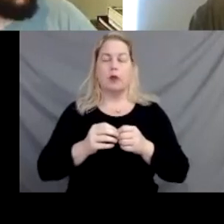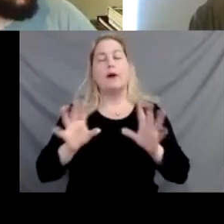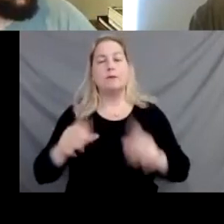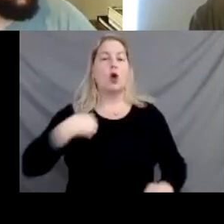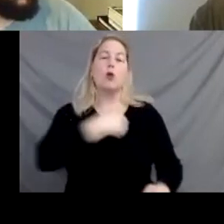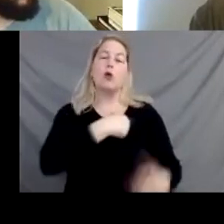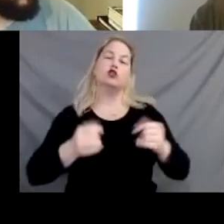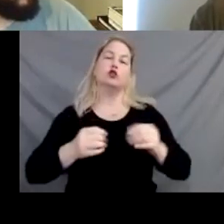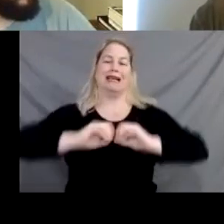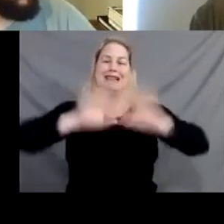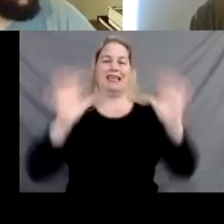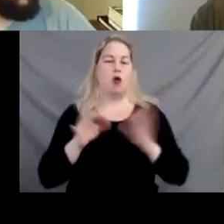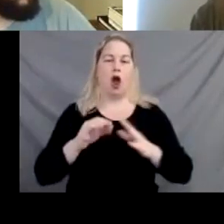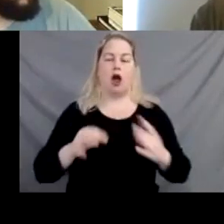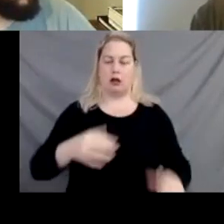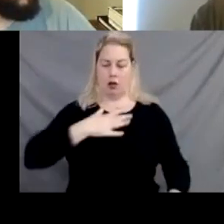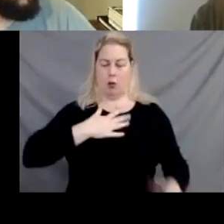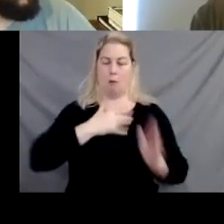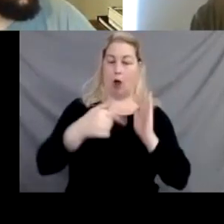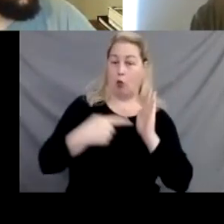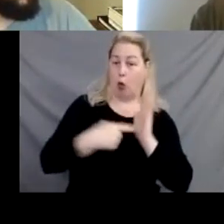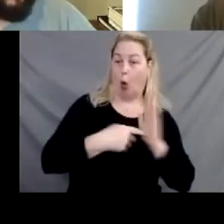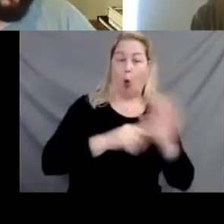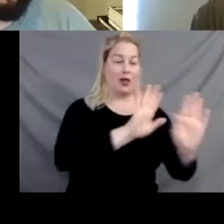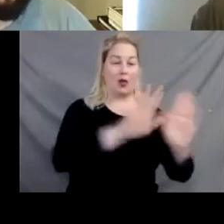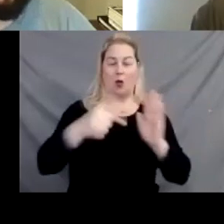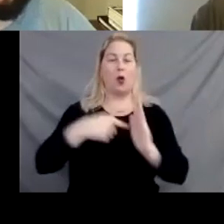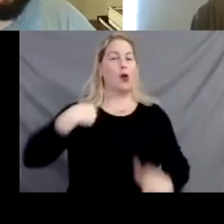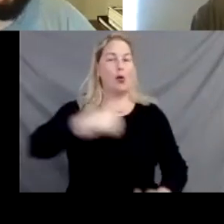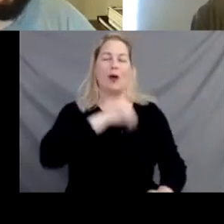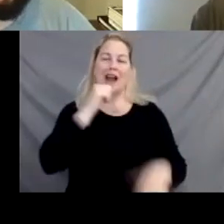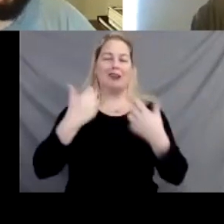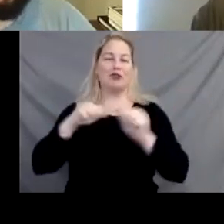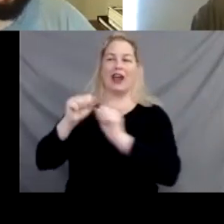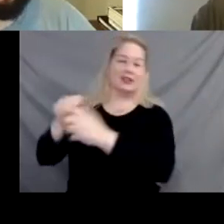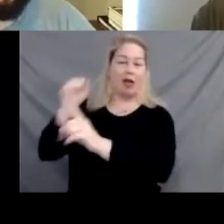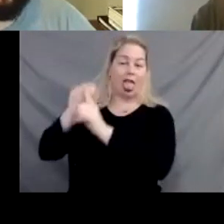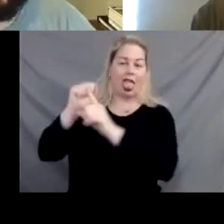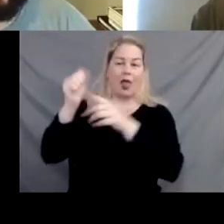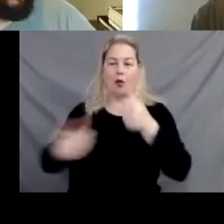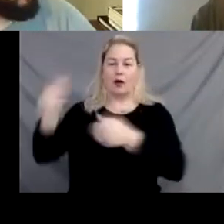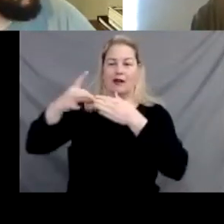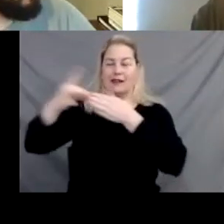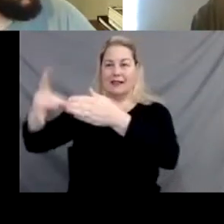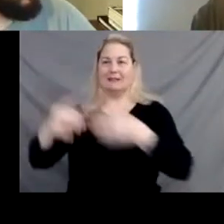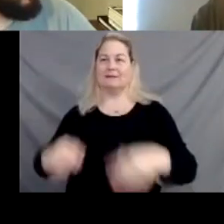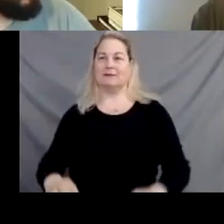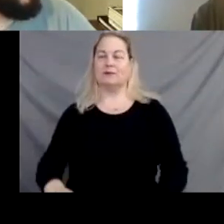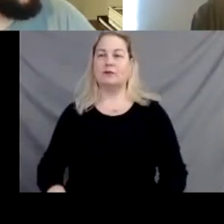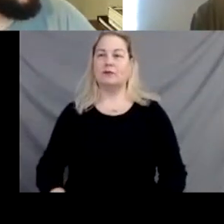what our role is and that we're not trying to be the Board of Aldermen in any way whatsoever is. I'm not going to take that job if you're offering